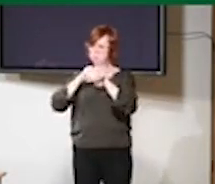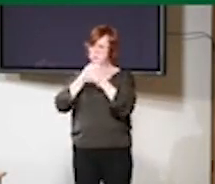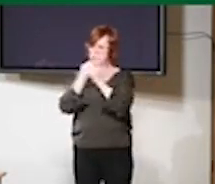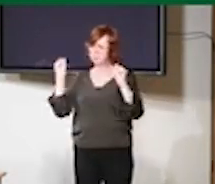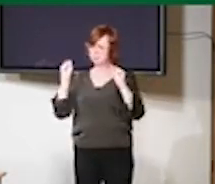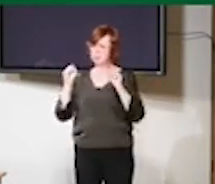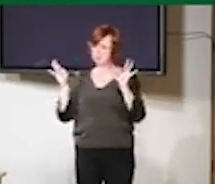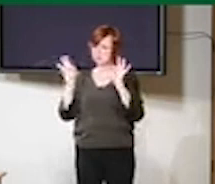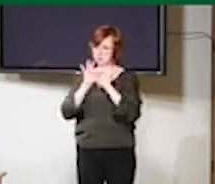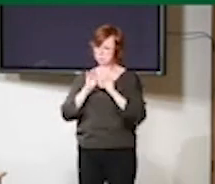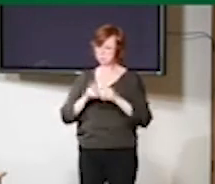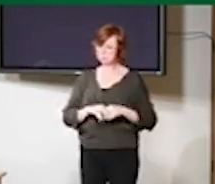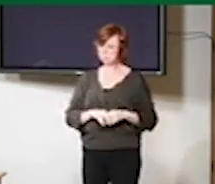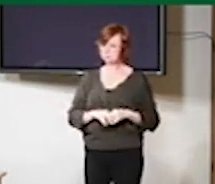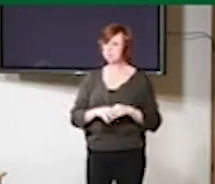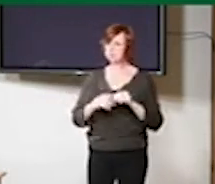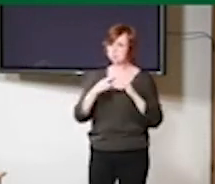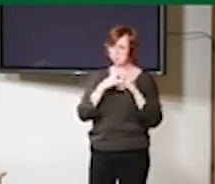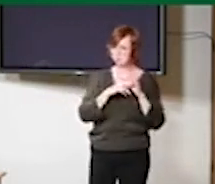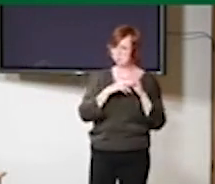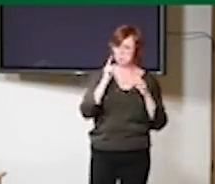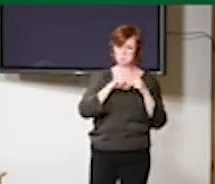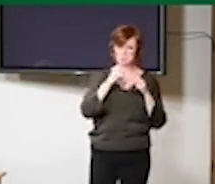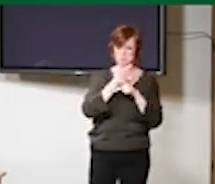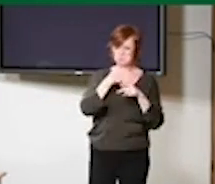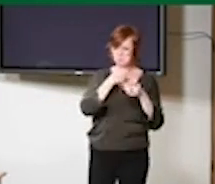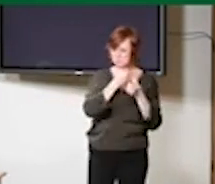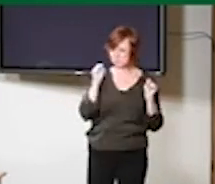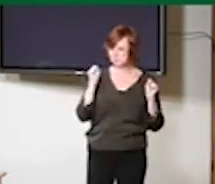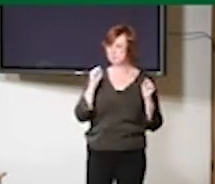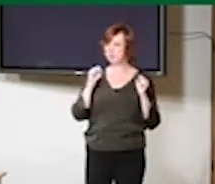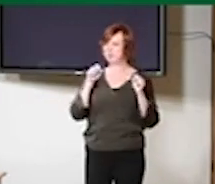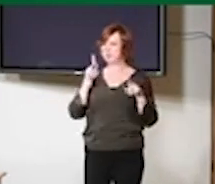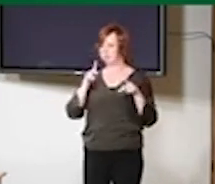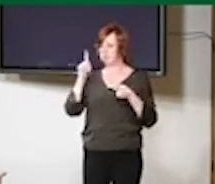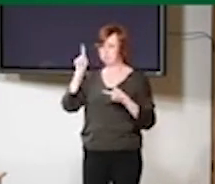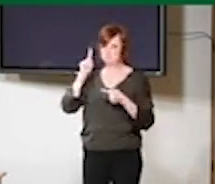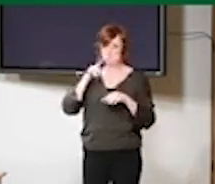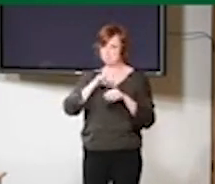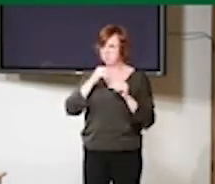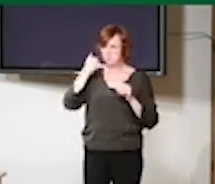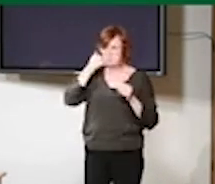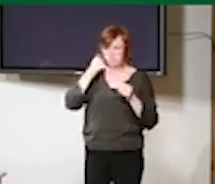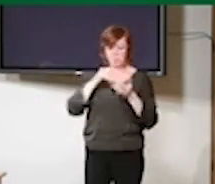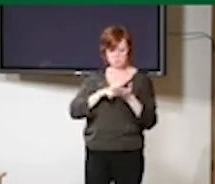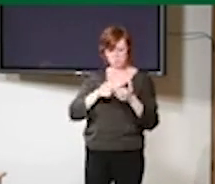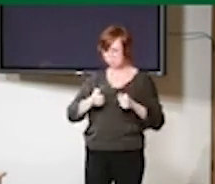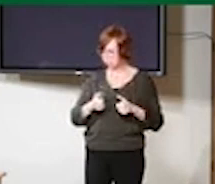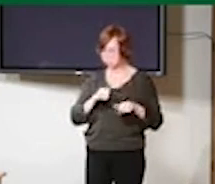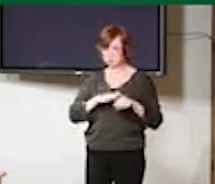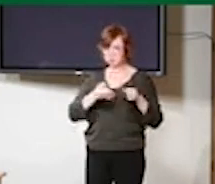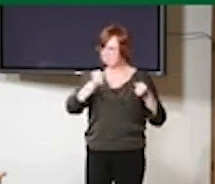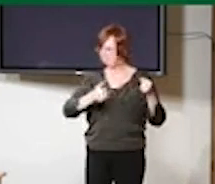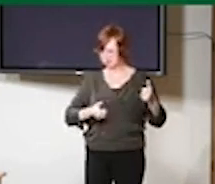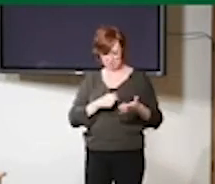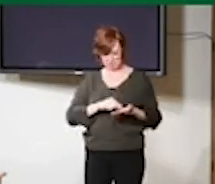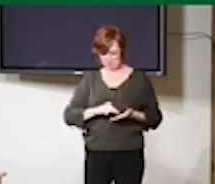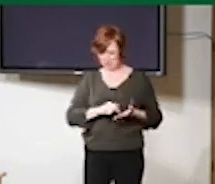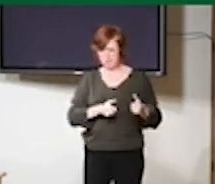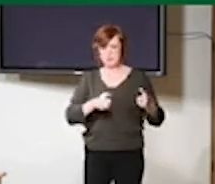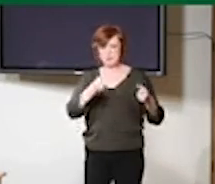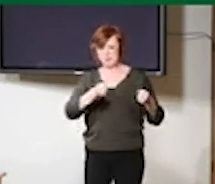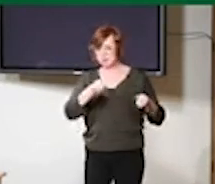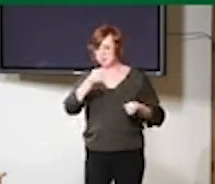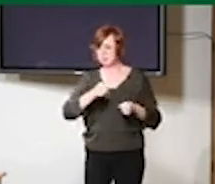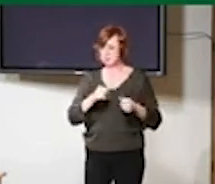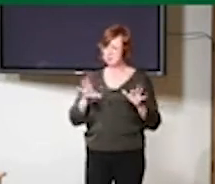regulations on our roads to keep our families safe in the way of distracted driving, impaired driving, and other initiatives. So we are concerned about safety each and every